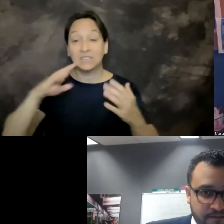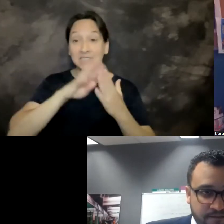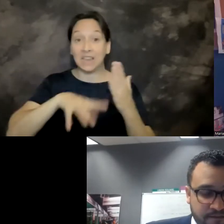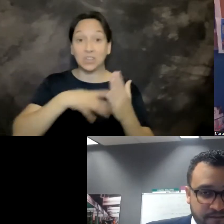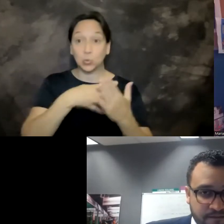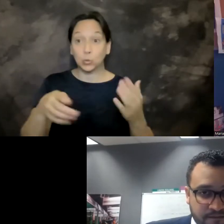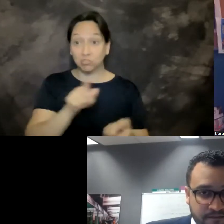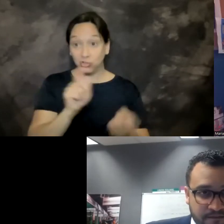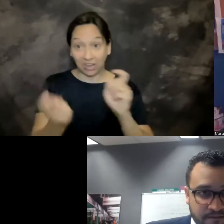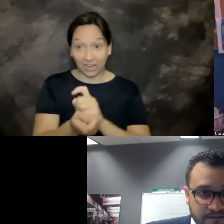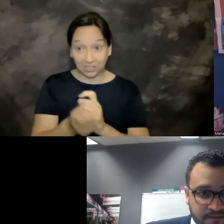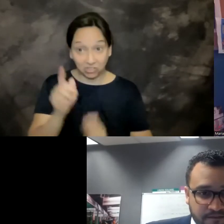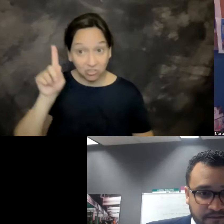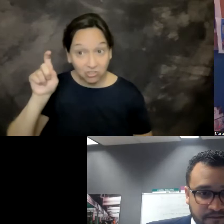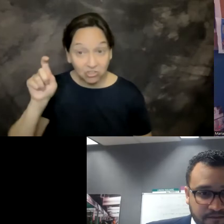and mimic the